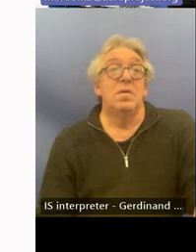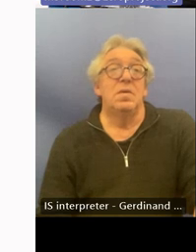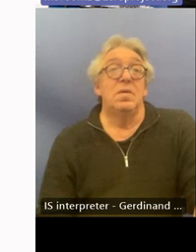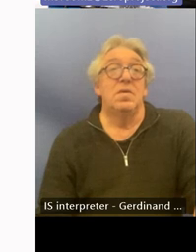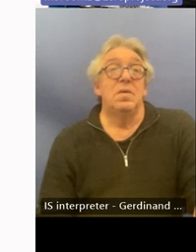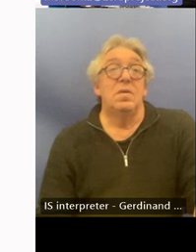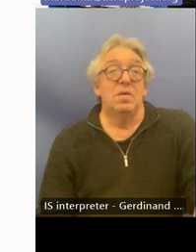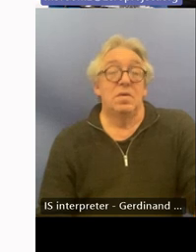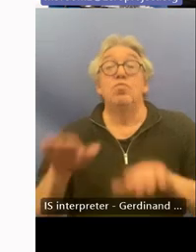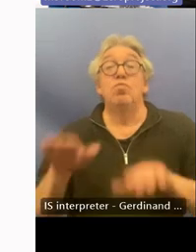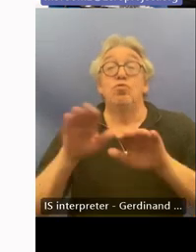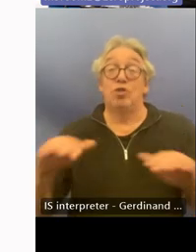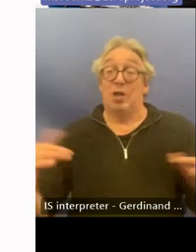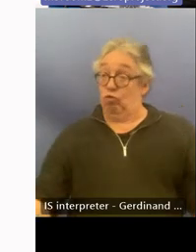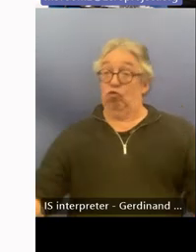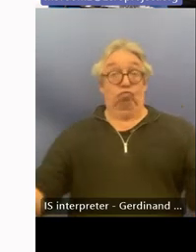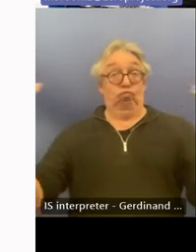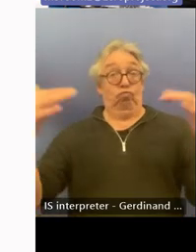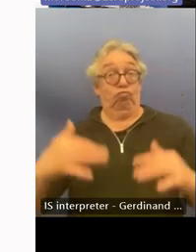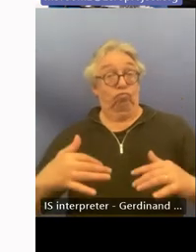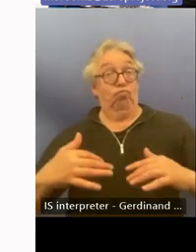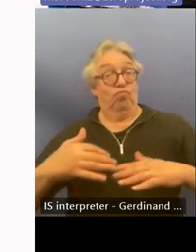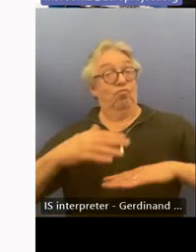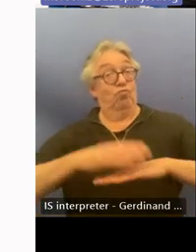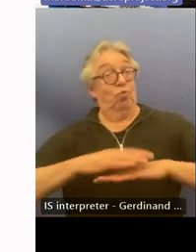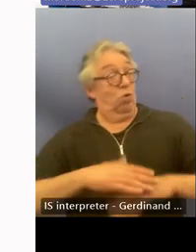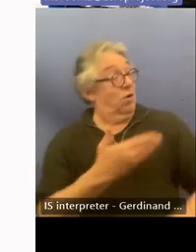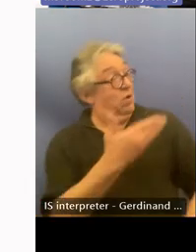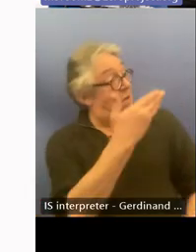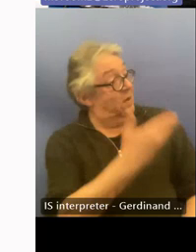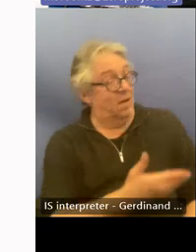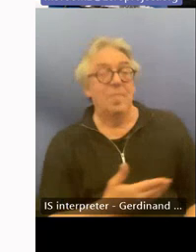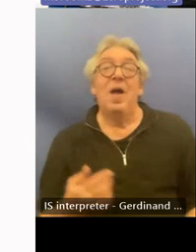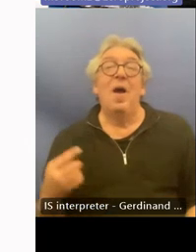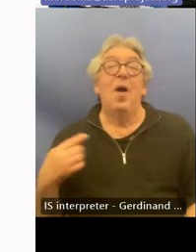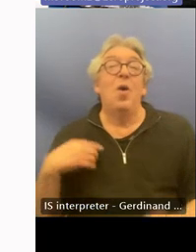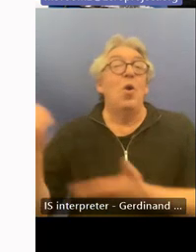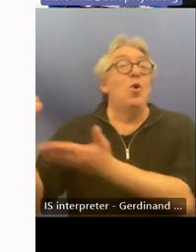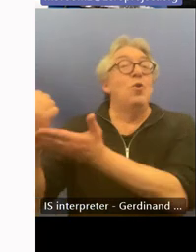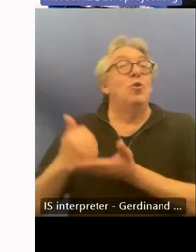access education. And every year our sponsor support